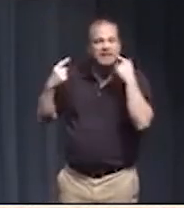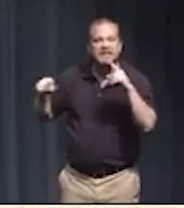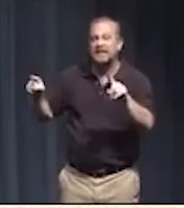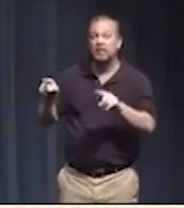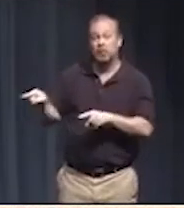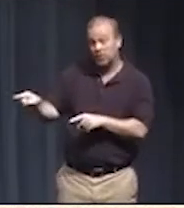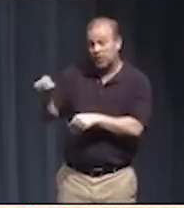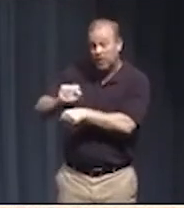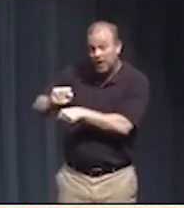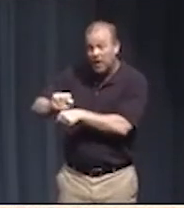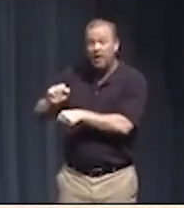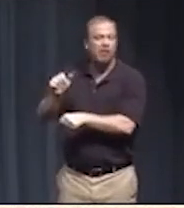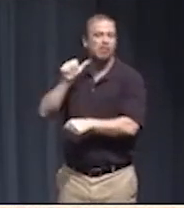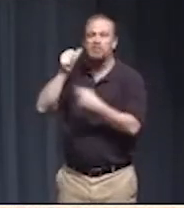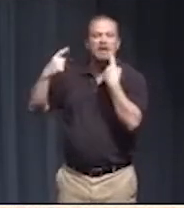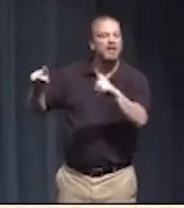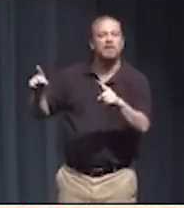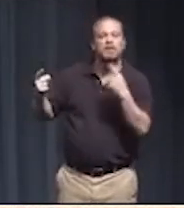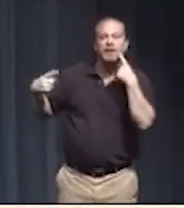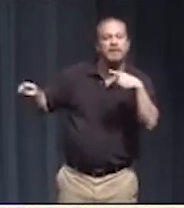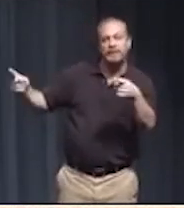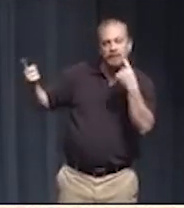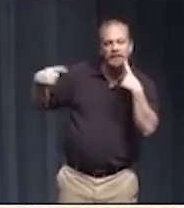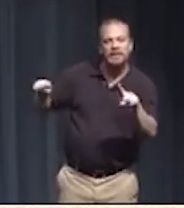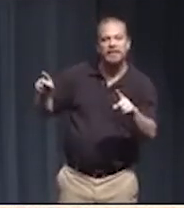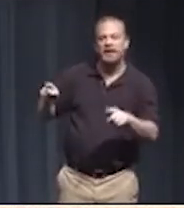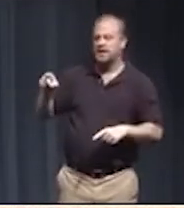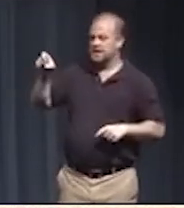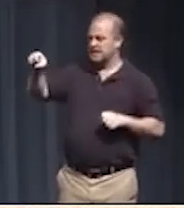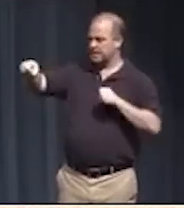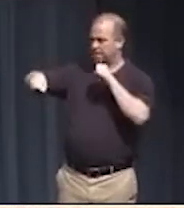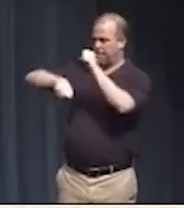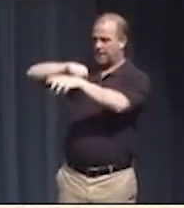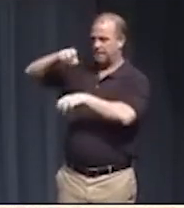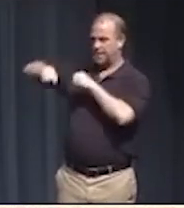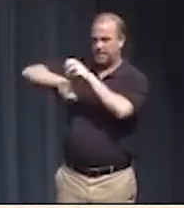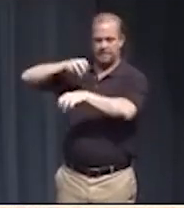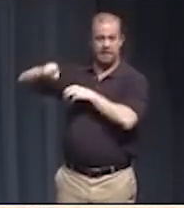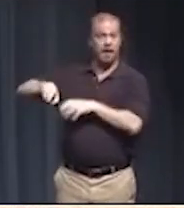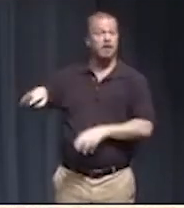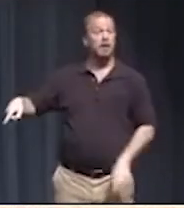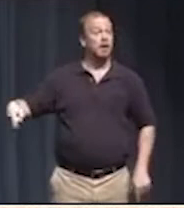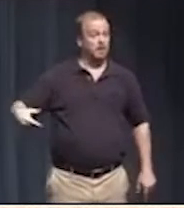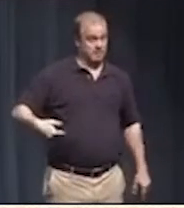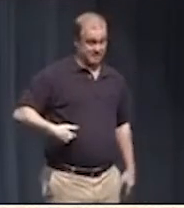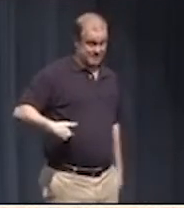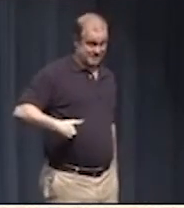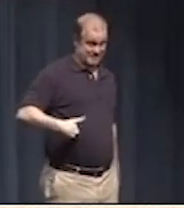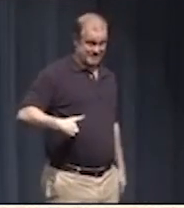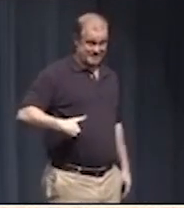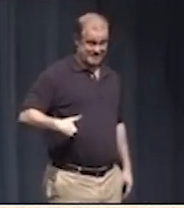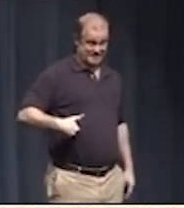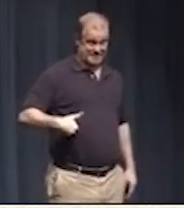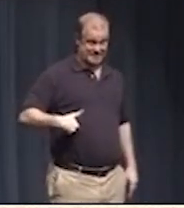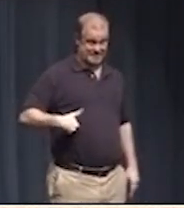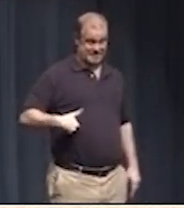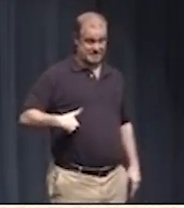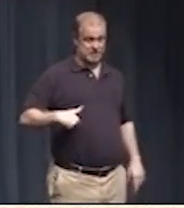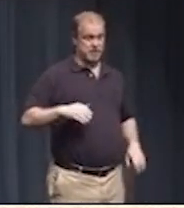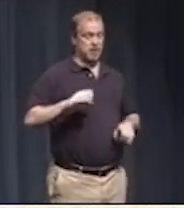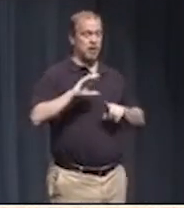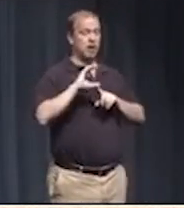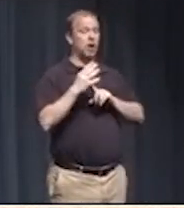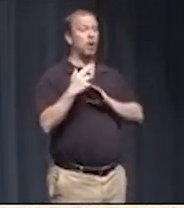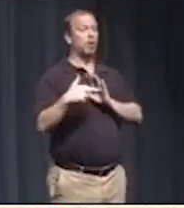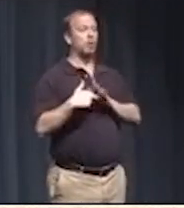what he's trying to do. And you're going to fire off every cultural bit of knowledge he has about how he's supposed